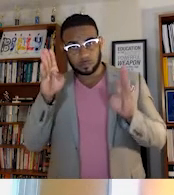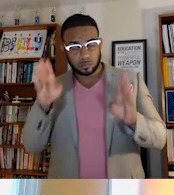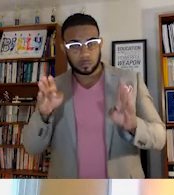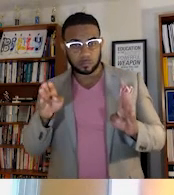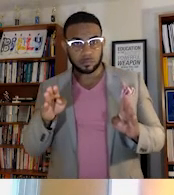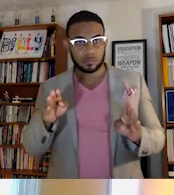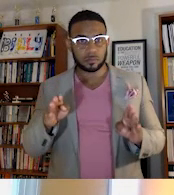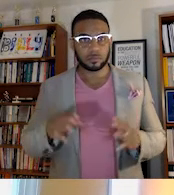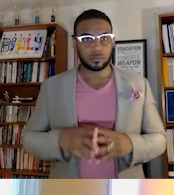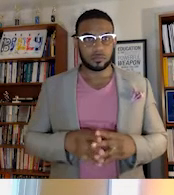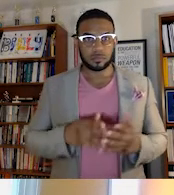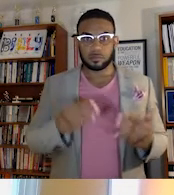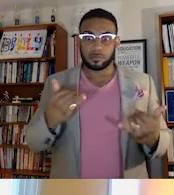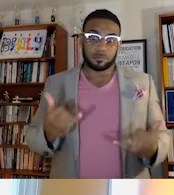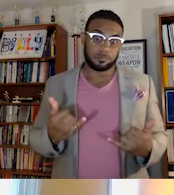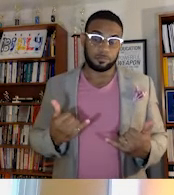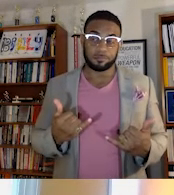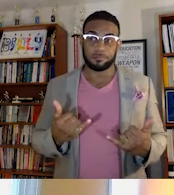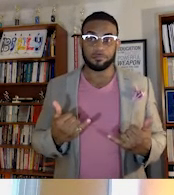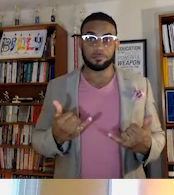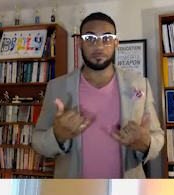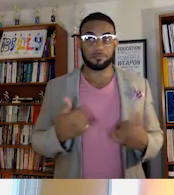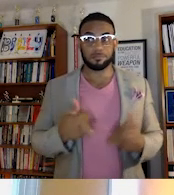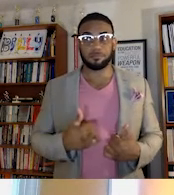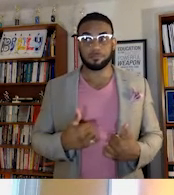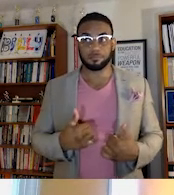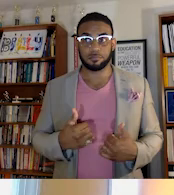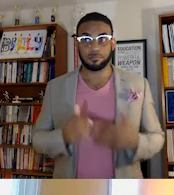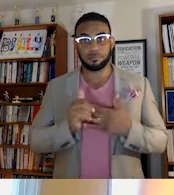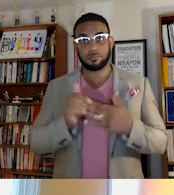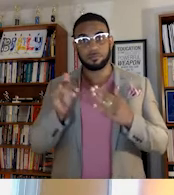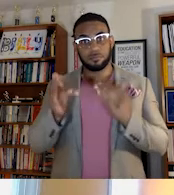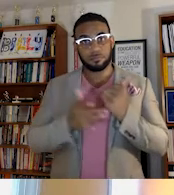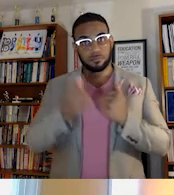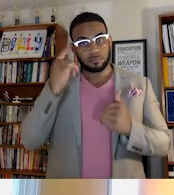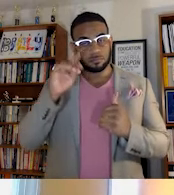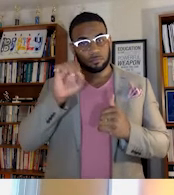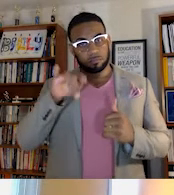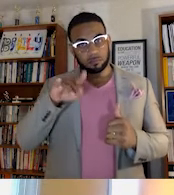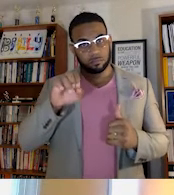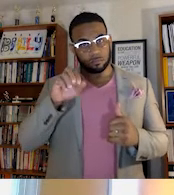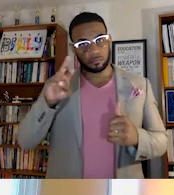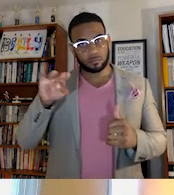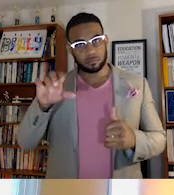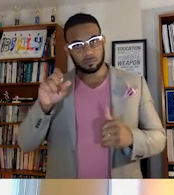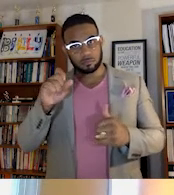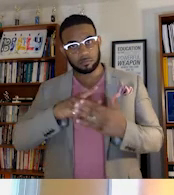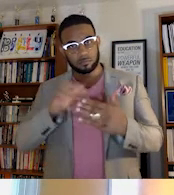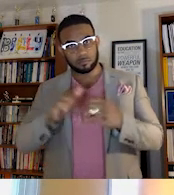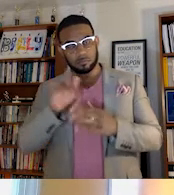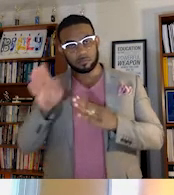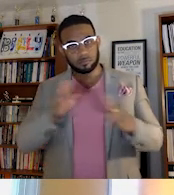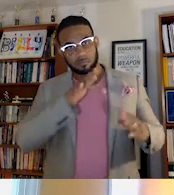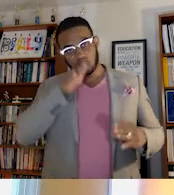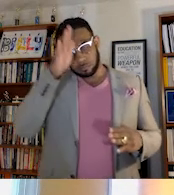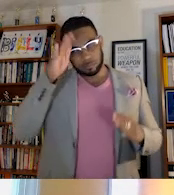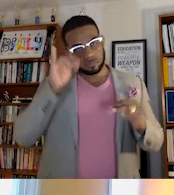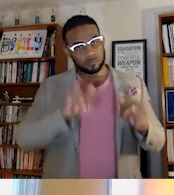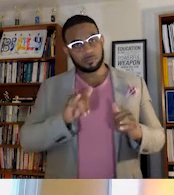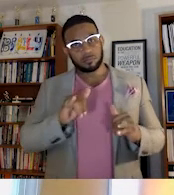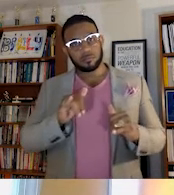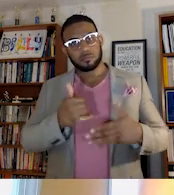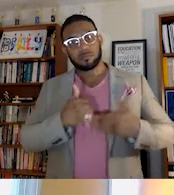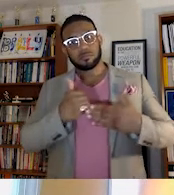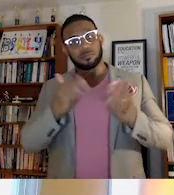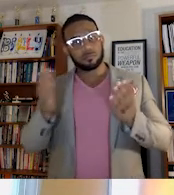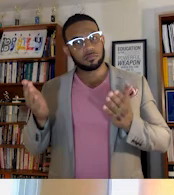2019. And now I am leading technology for a Skunkworks project at Planned Parenthood that hopes